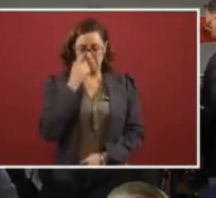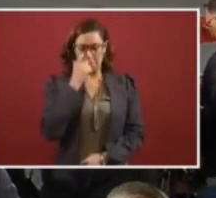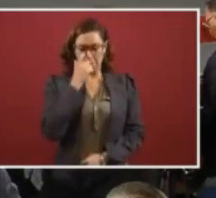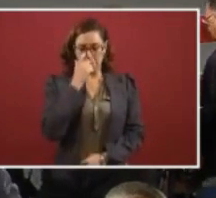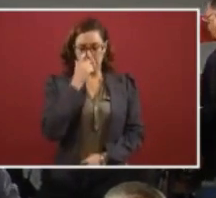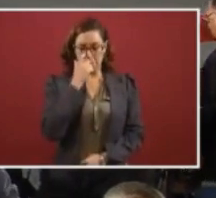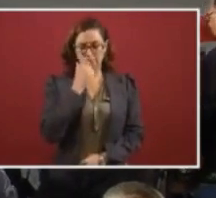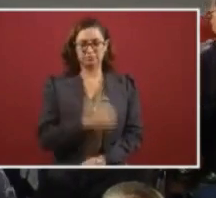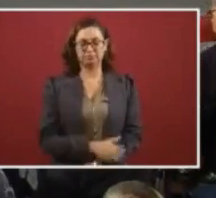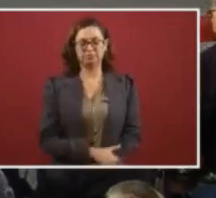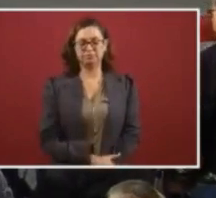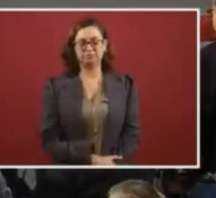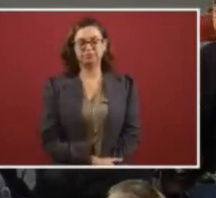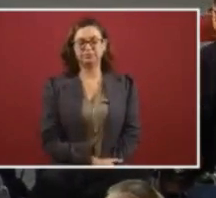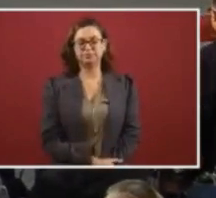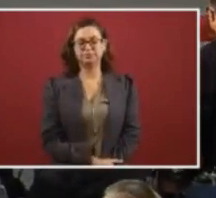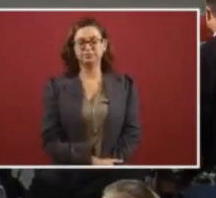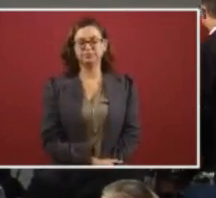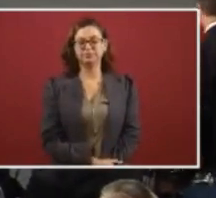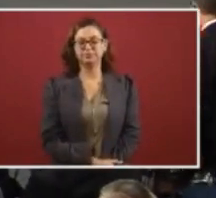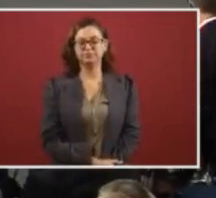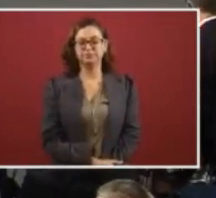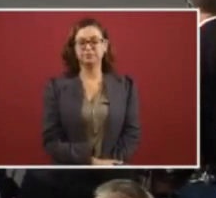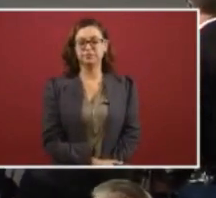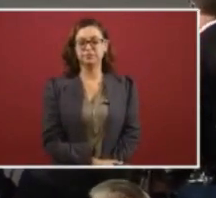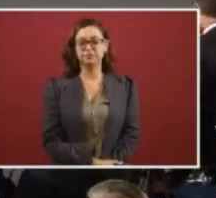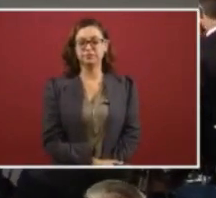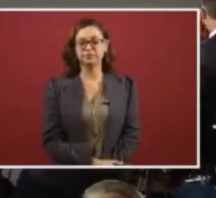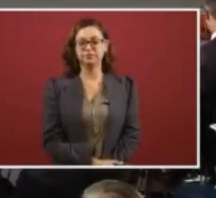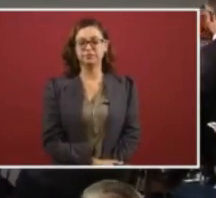So it sounds like everybody's getting ready.